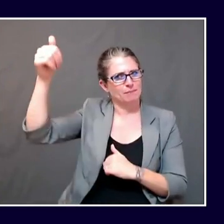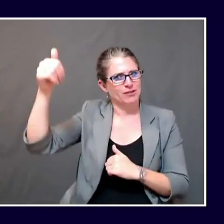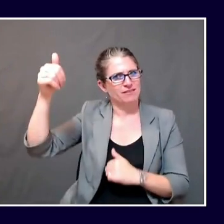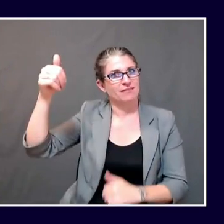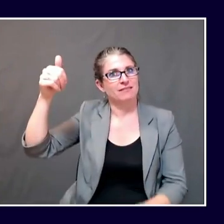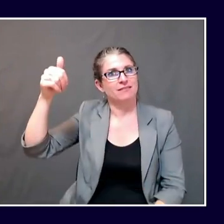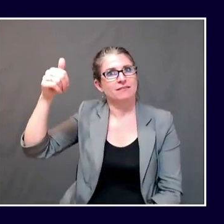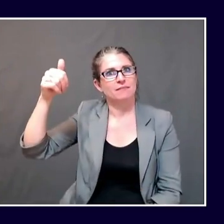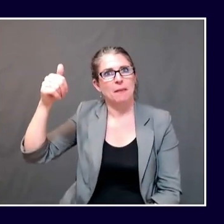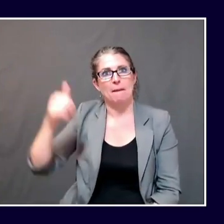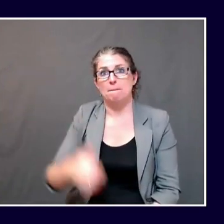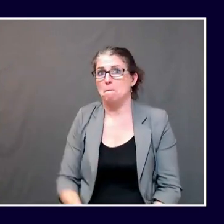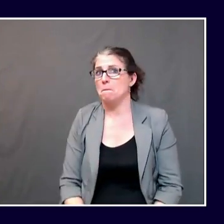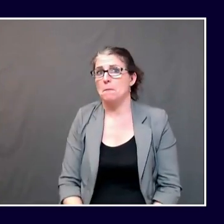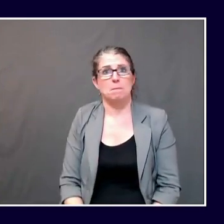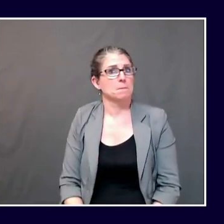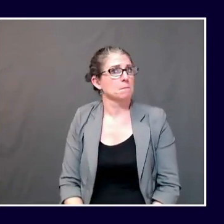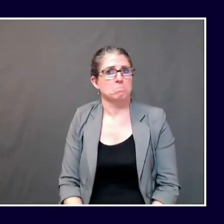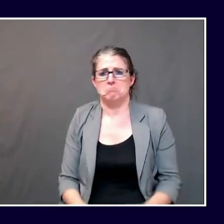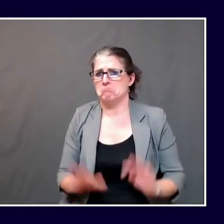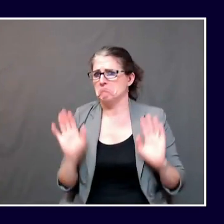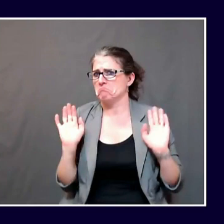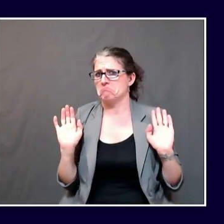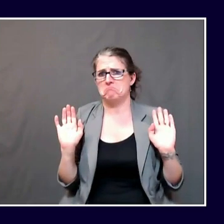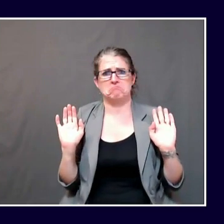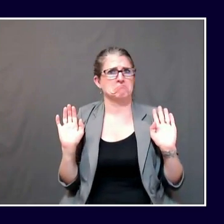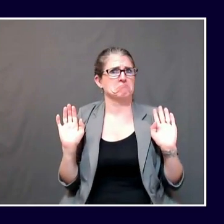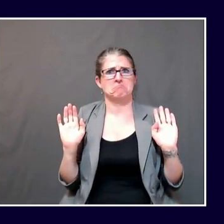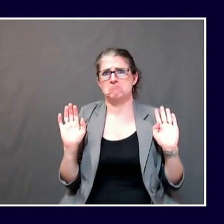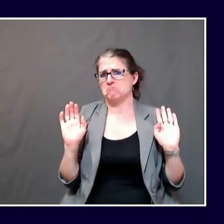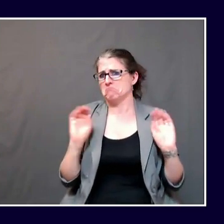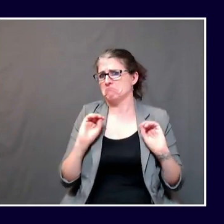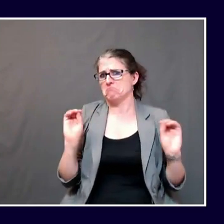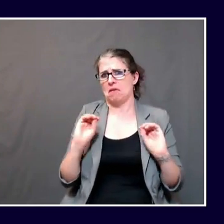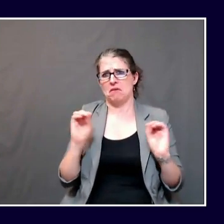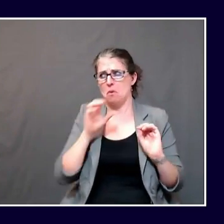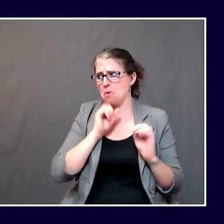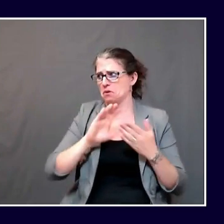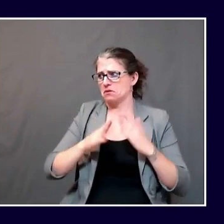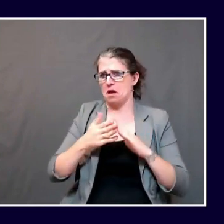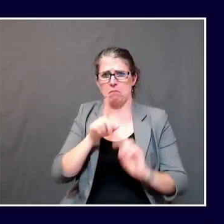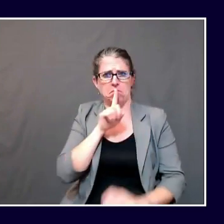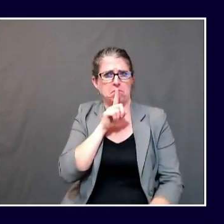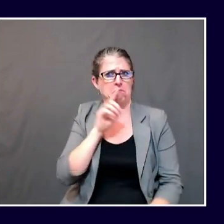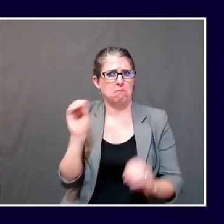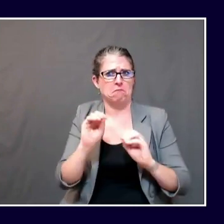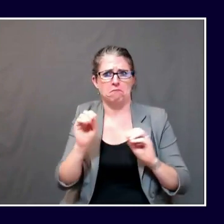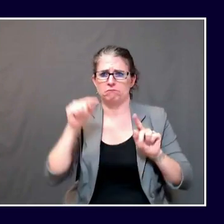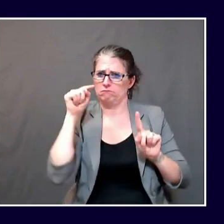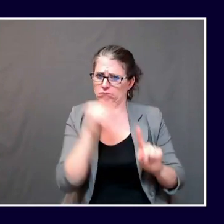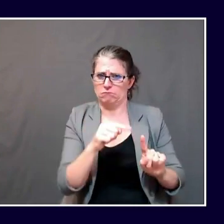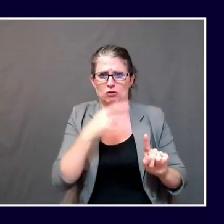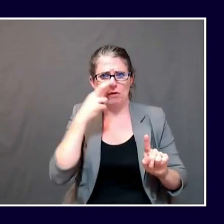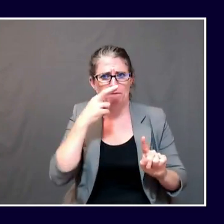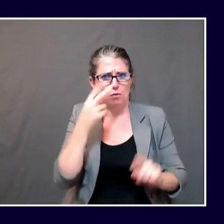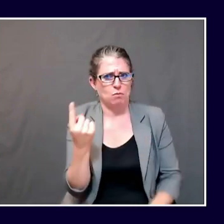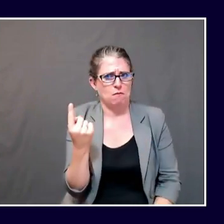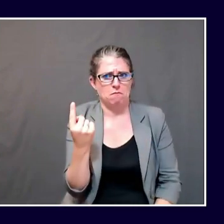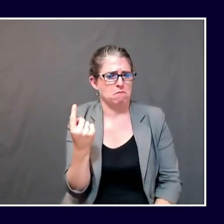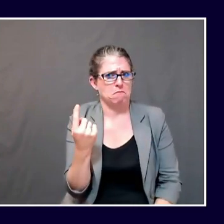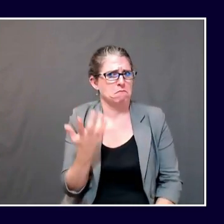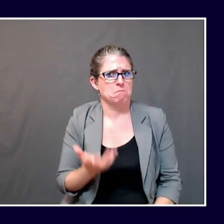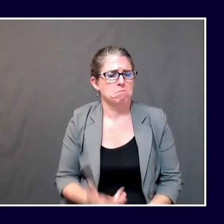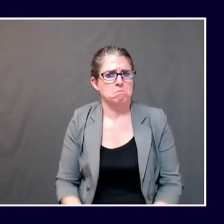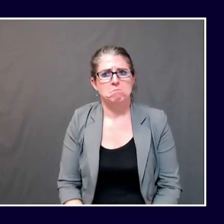Okay. And then my other question is about the wedding outbreak in the Millinocket